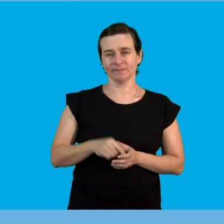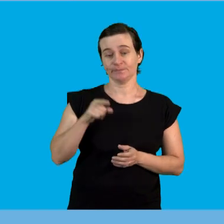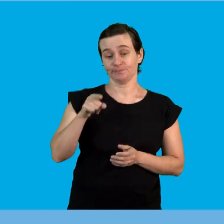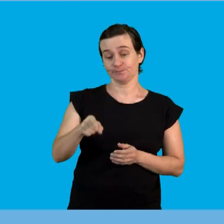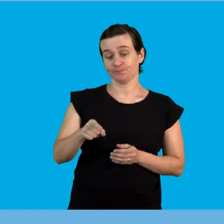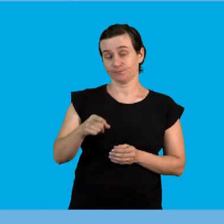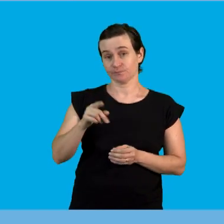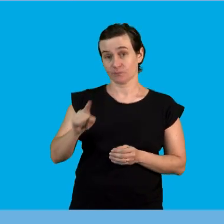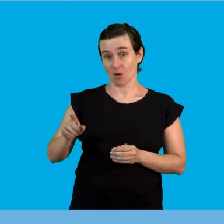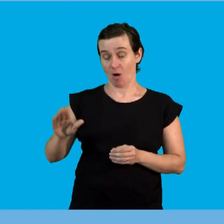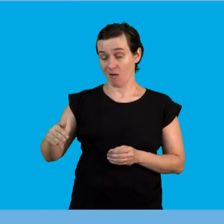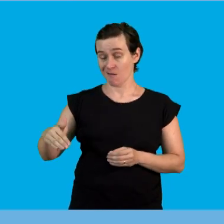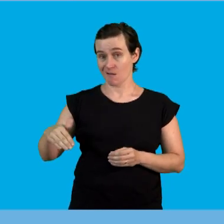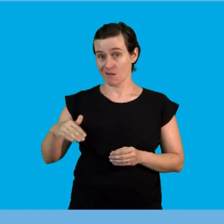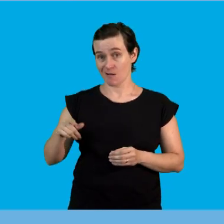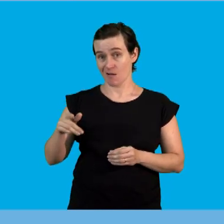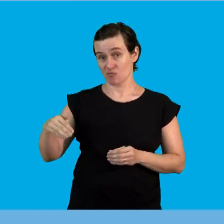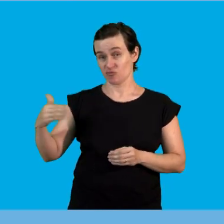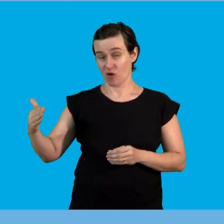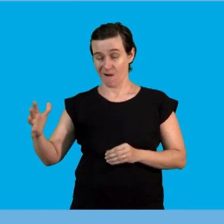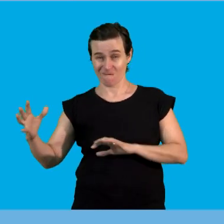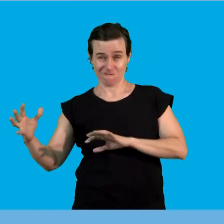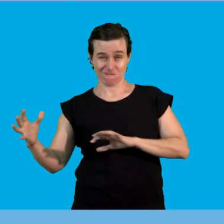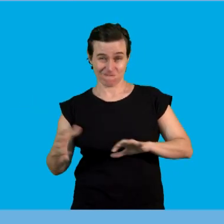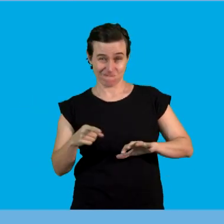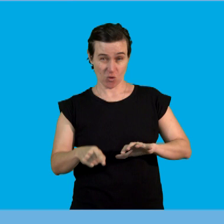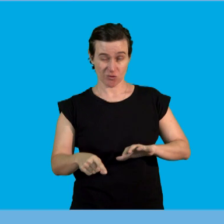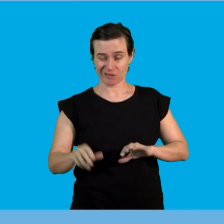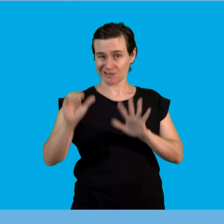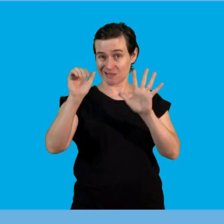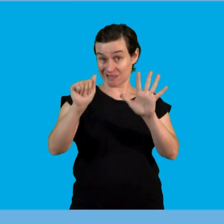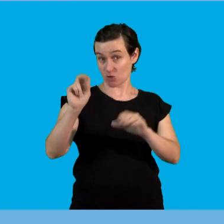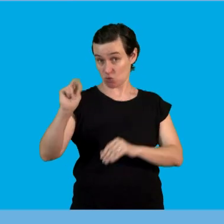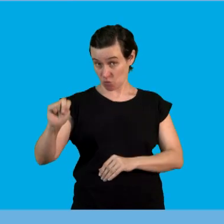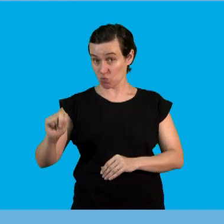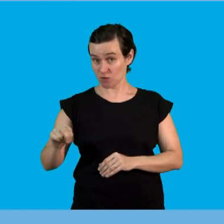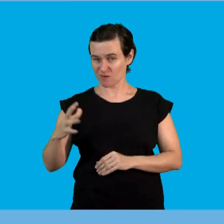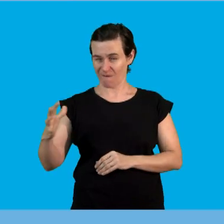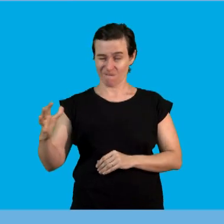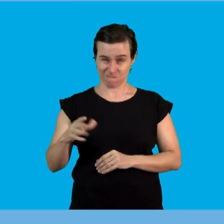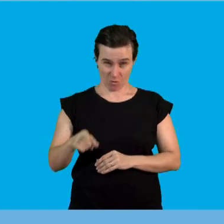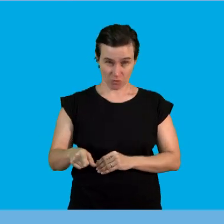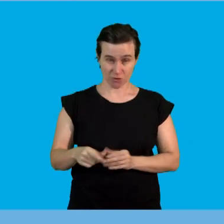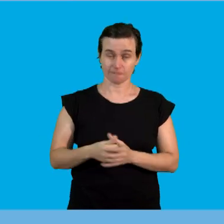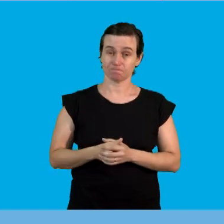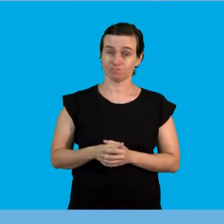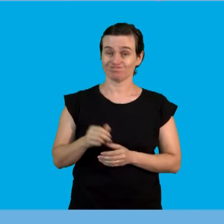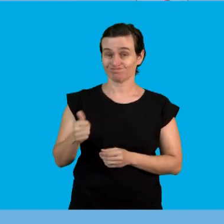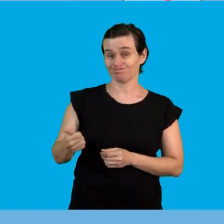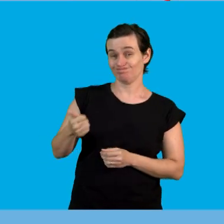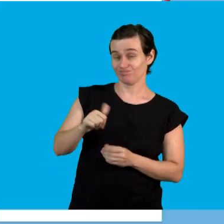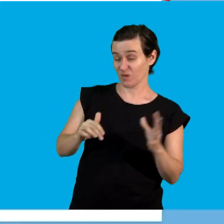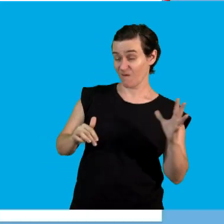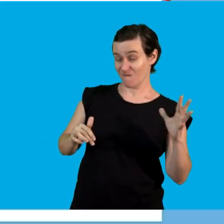there's a force to the right applied to it, and this force is 6 newtons. And there's also going to be